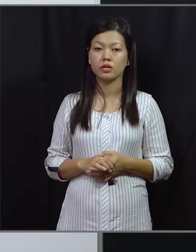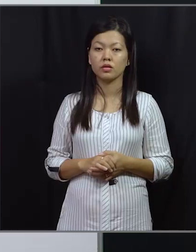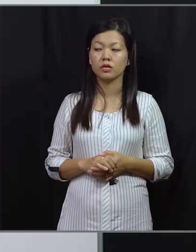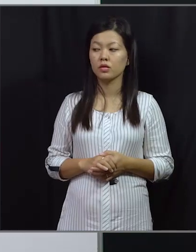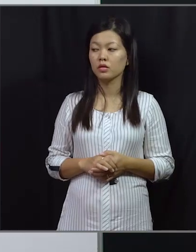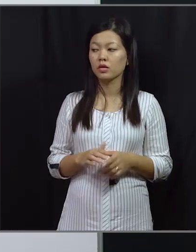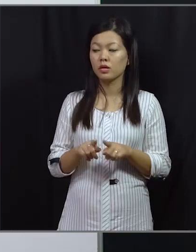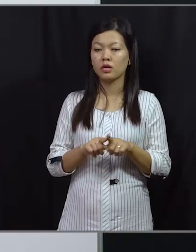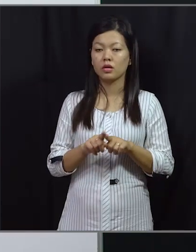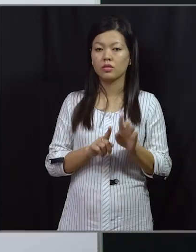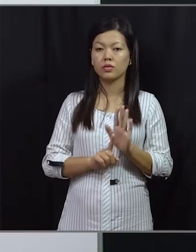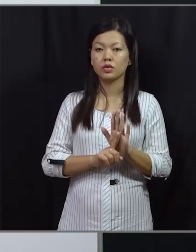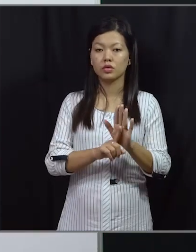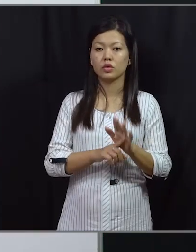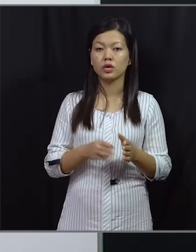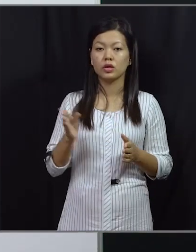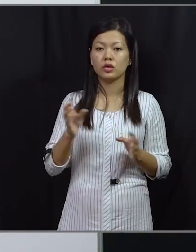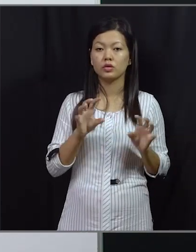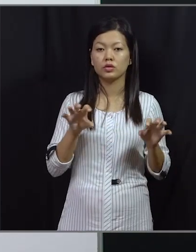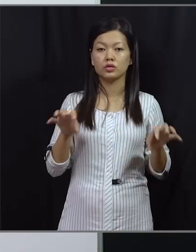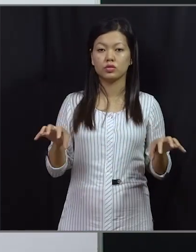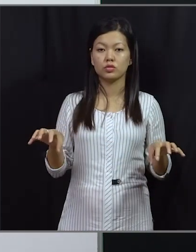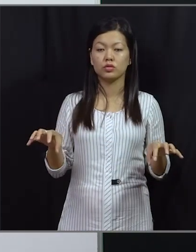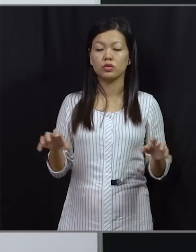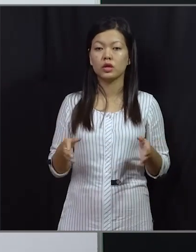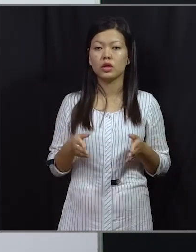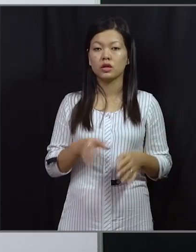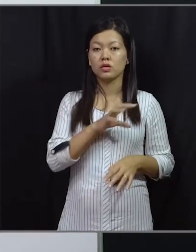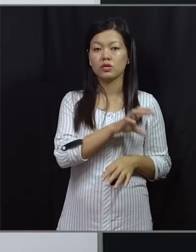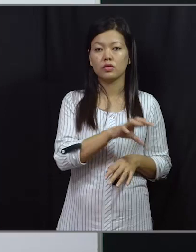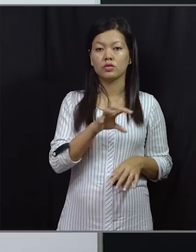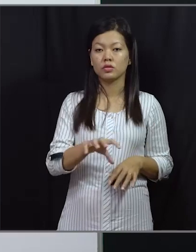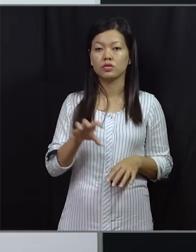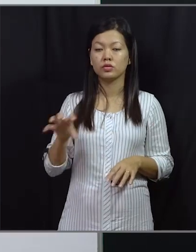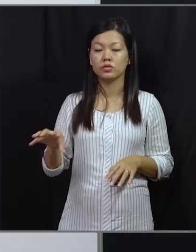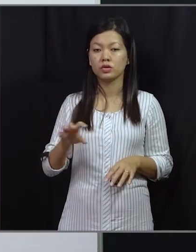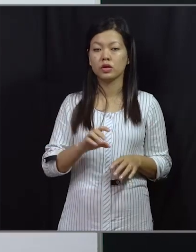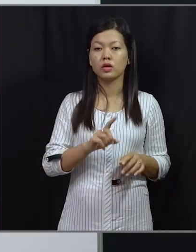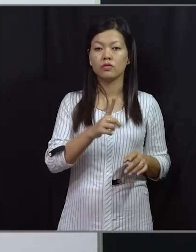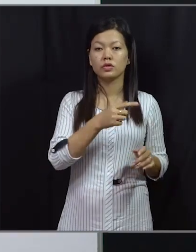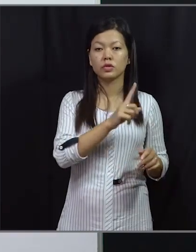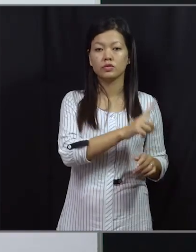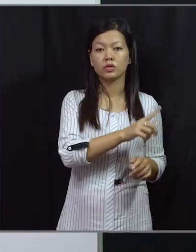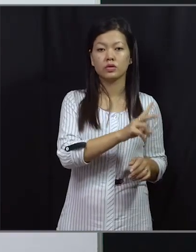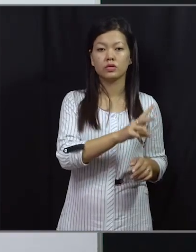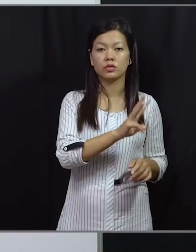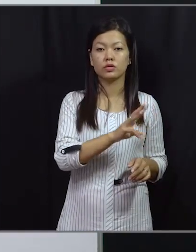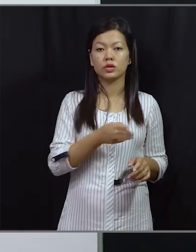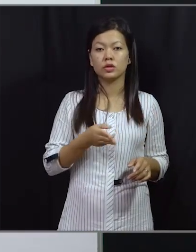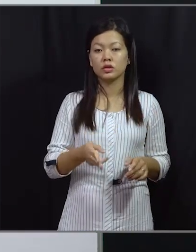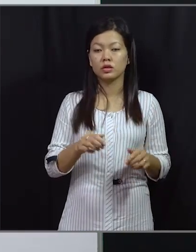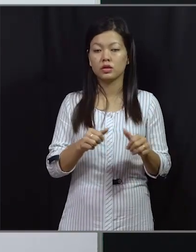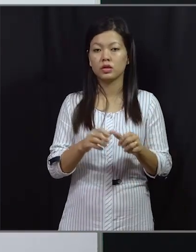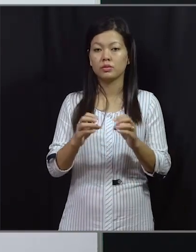See, I'll show you for three sets. A is 1, 2, 3. B is